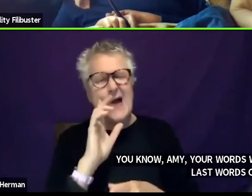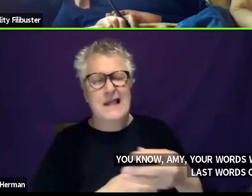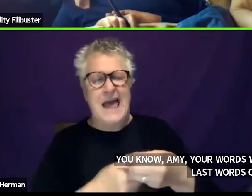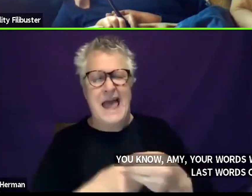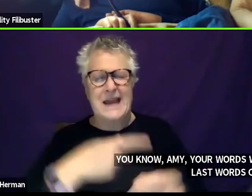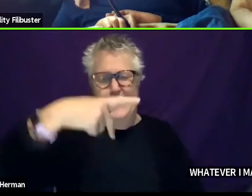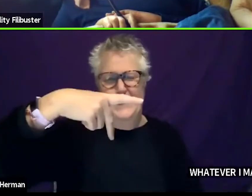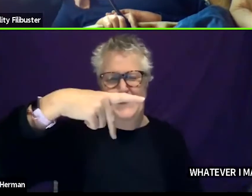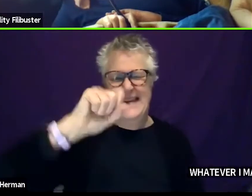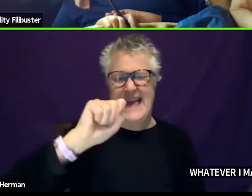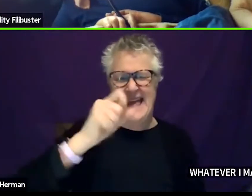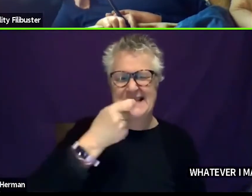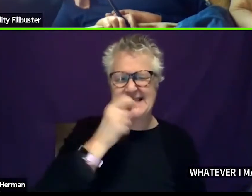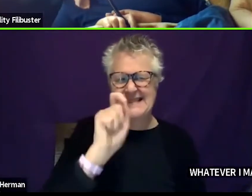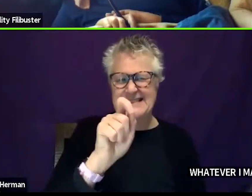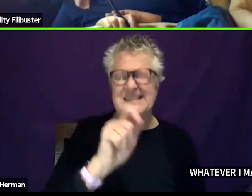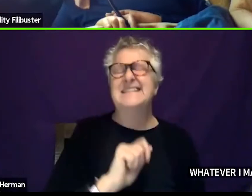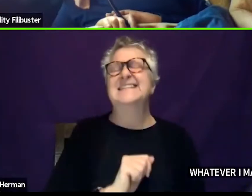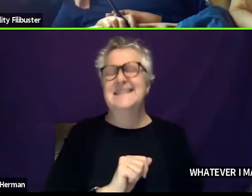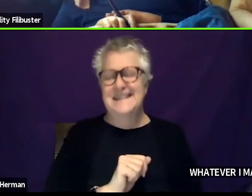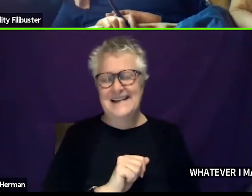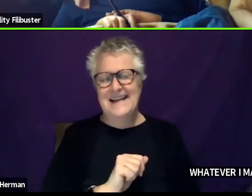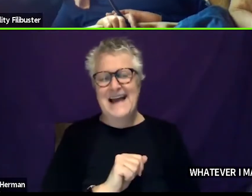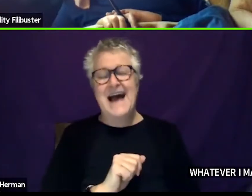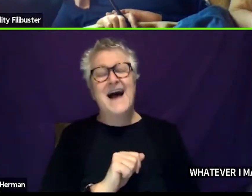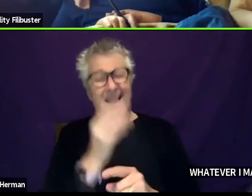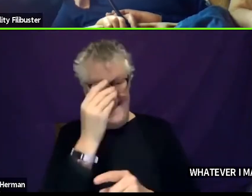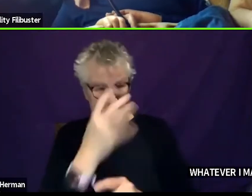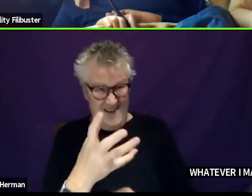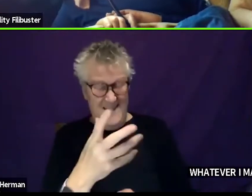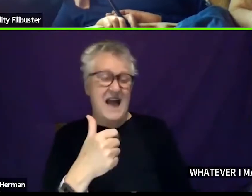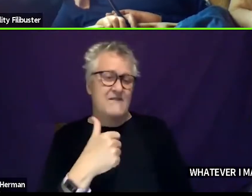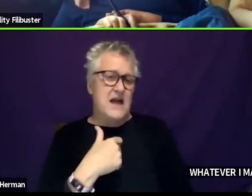is that I've had my camera off because I've been